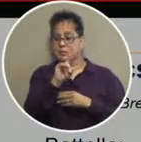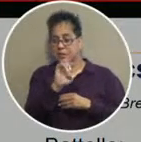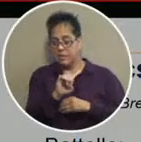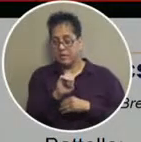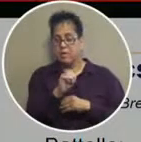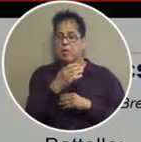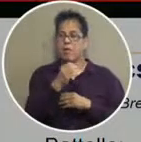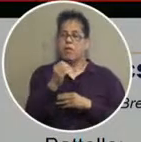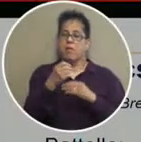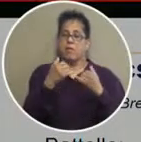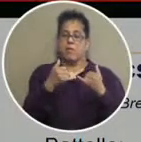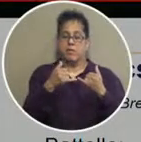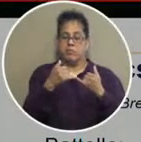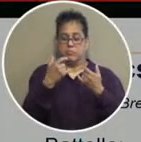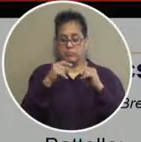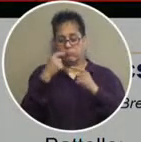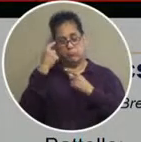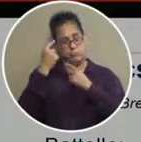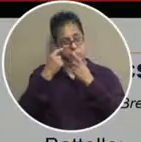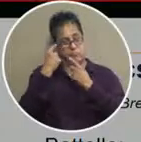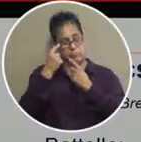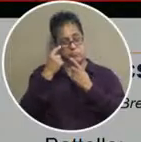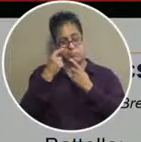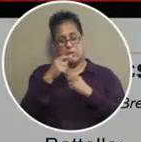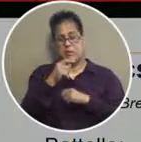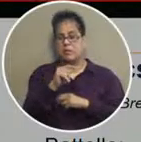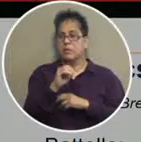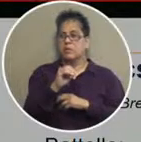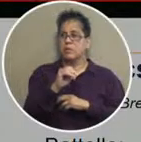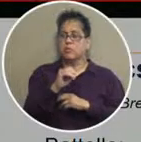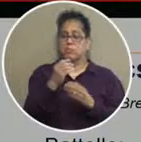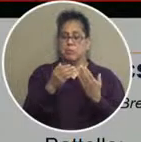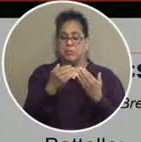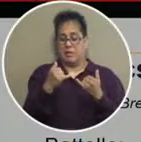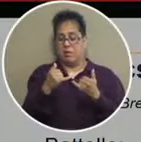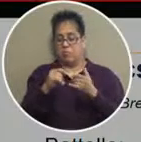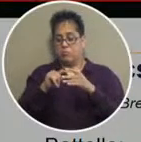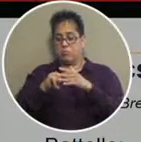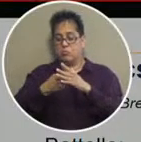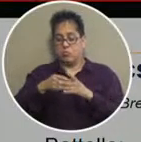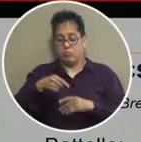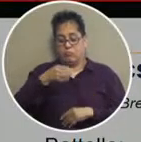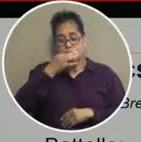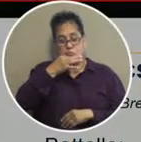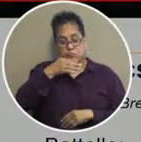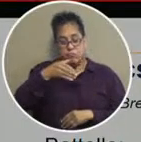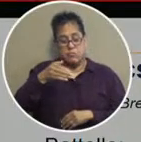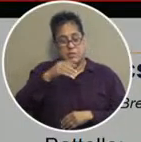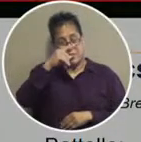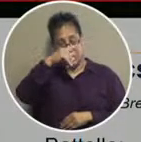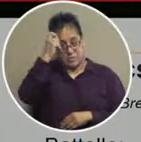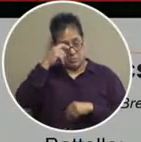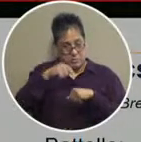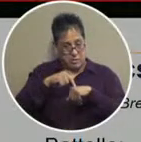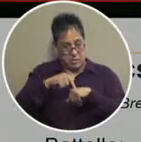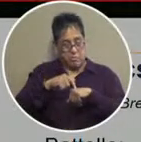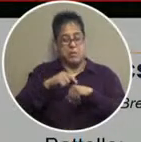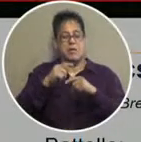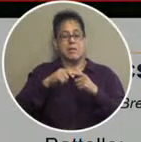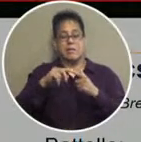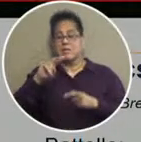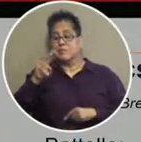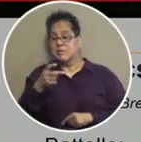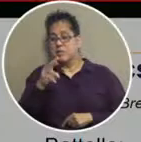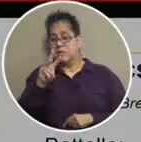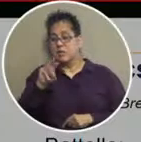now considering as we go into the summer, and then as Dr. Ocaranza mentioned, if there's a second